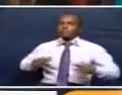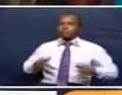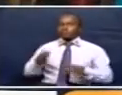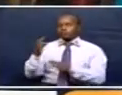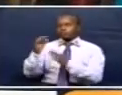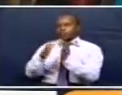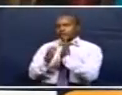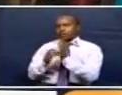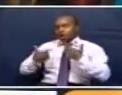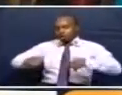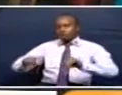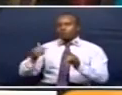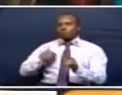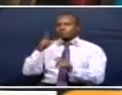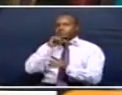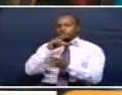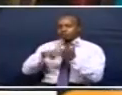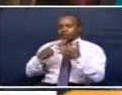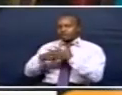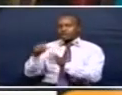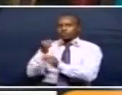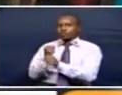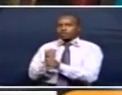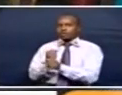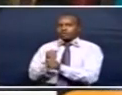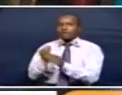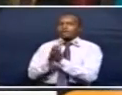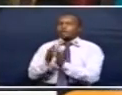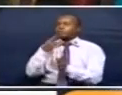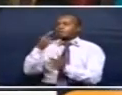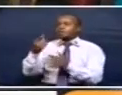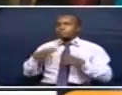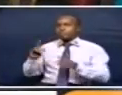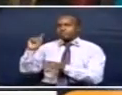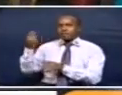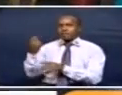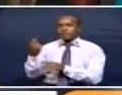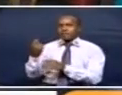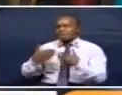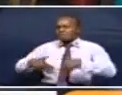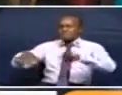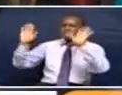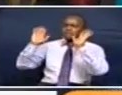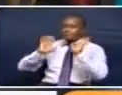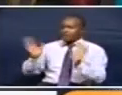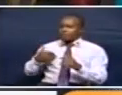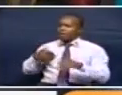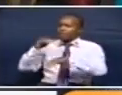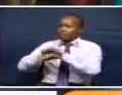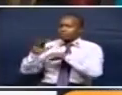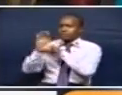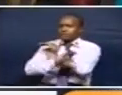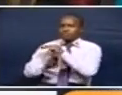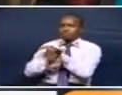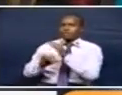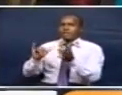finish what I started doing. And I want to tell people of Kenya that we should not give up. We have a great country. That is why we have a